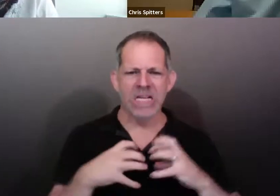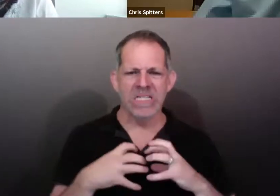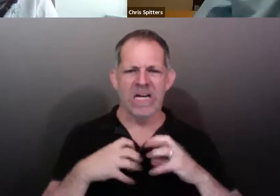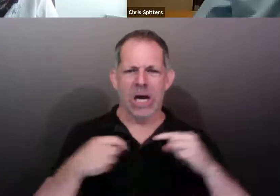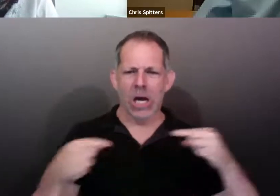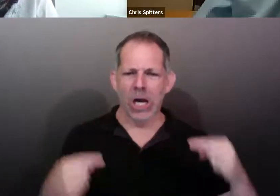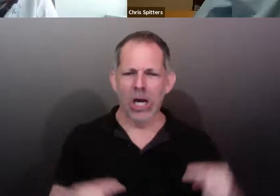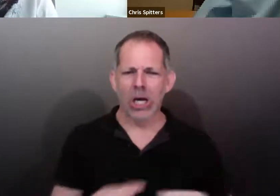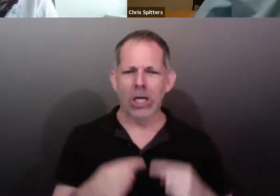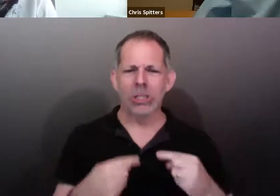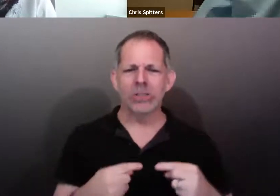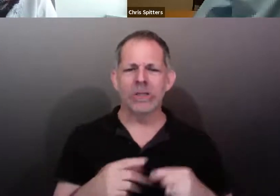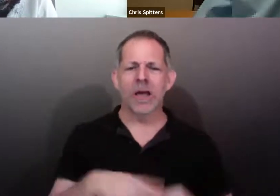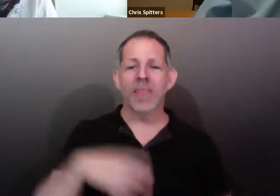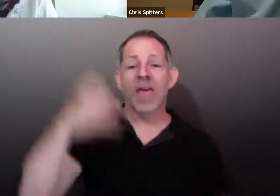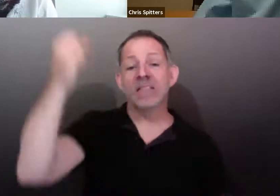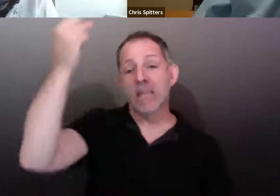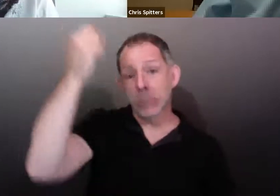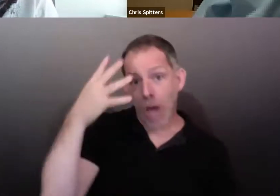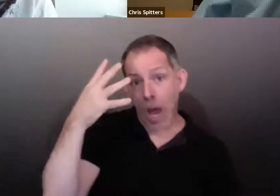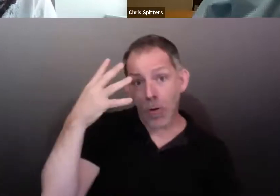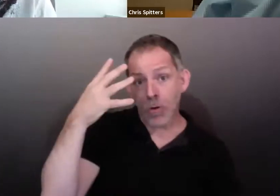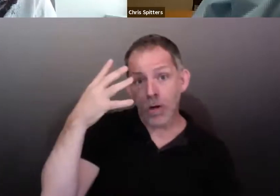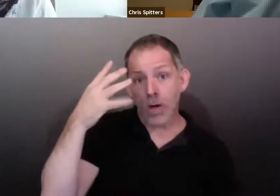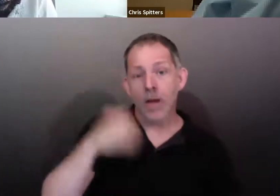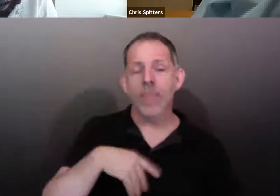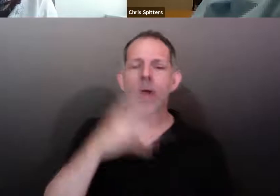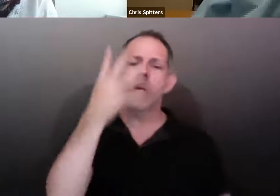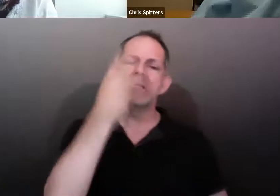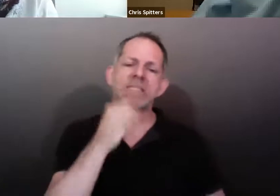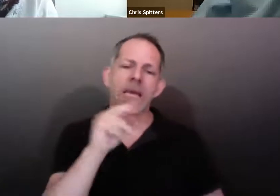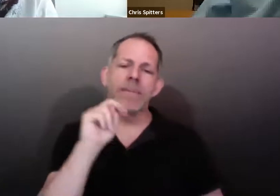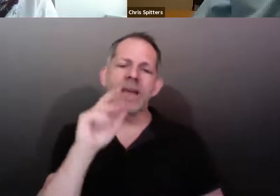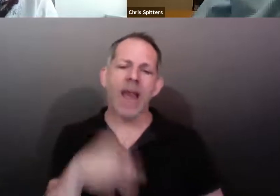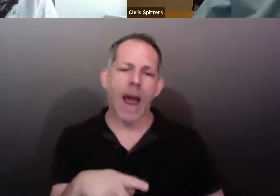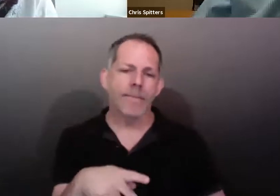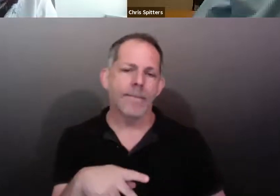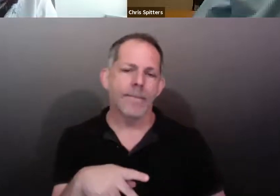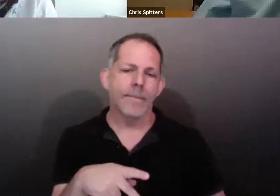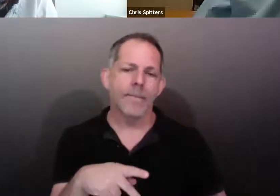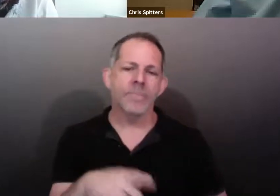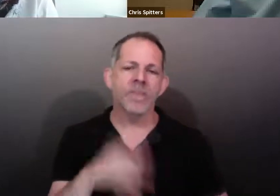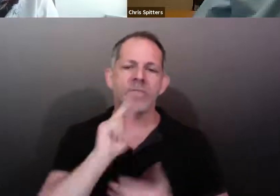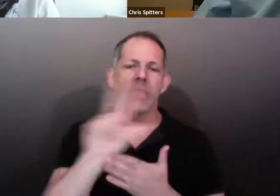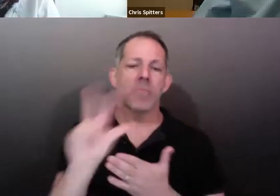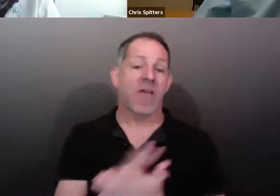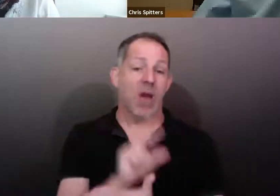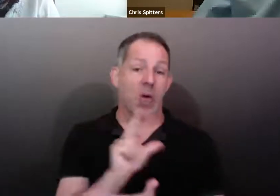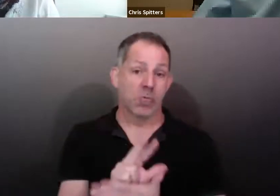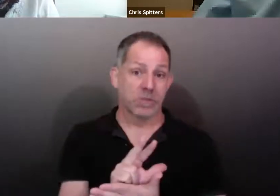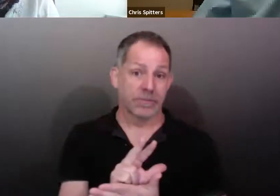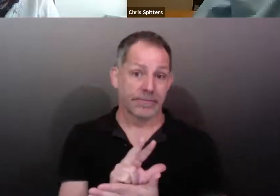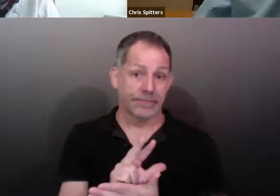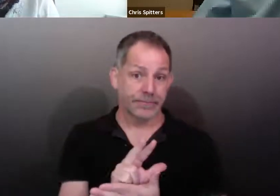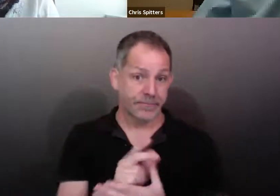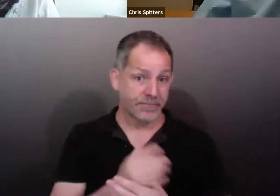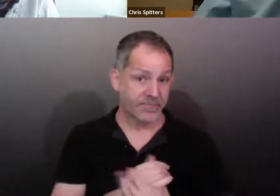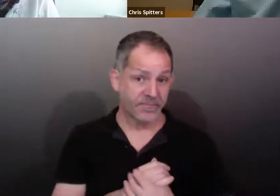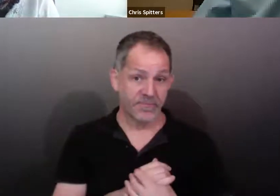And I was sick in bed for about 2 weeks during that time.